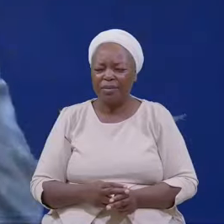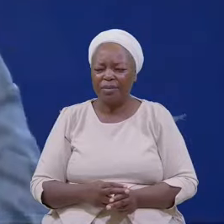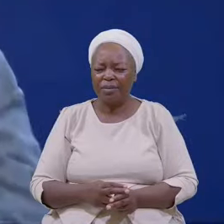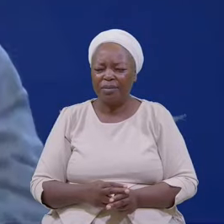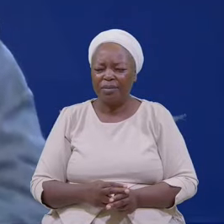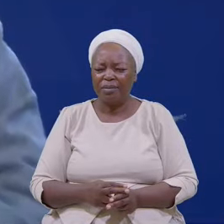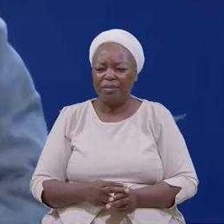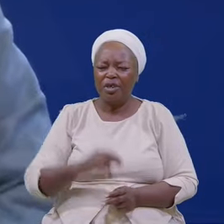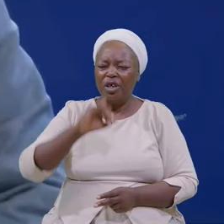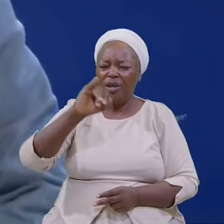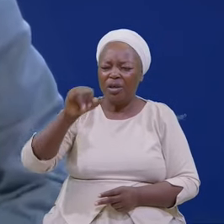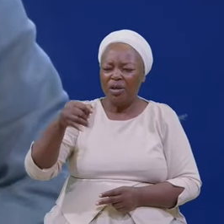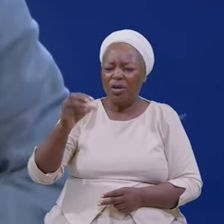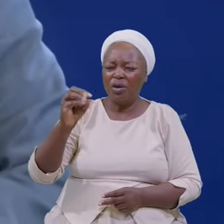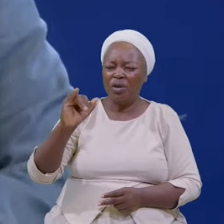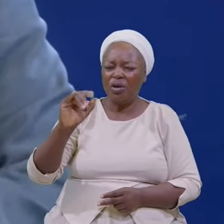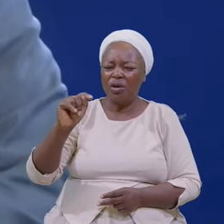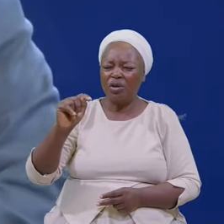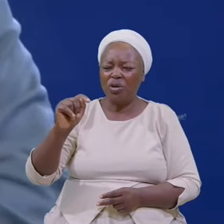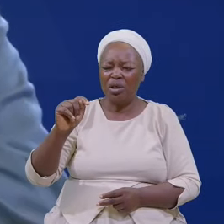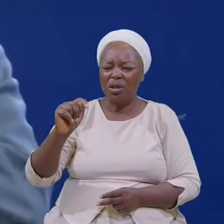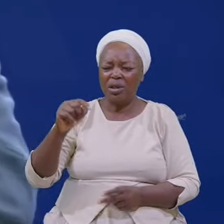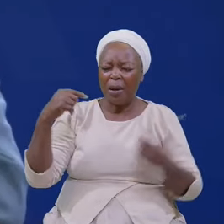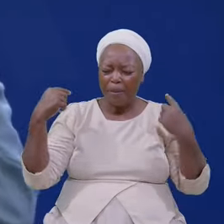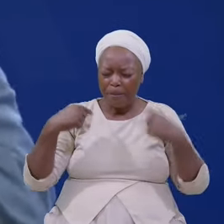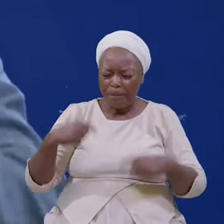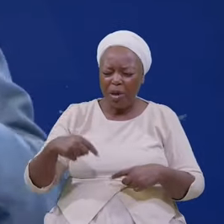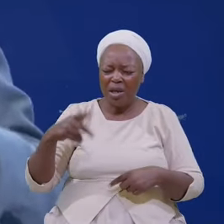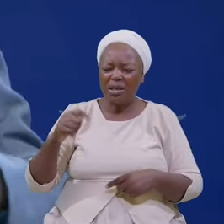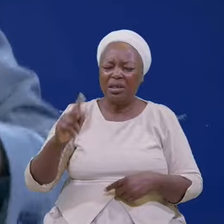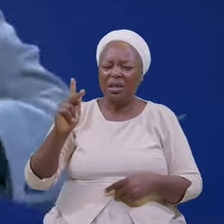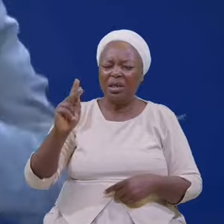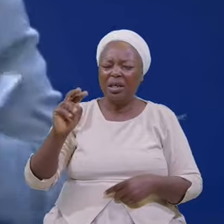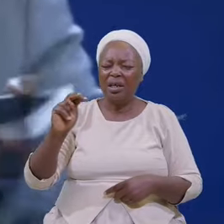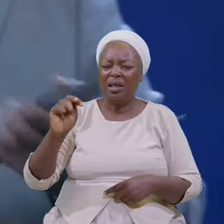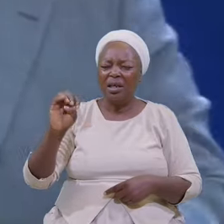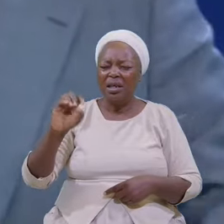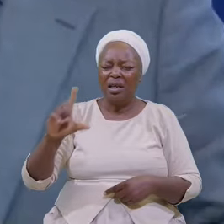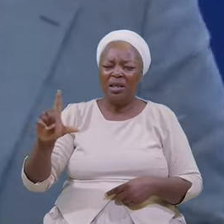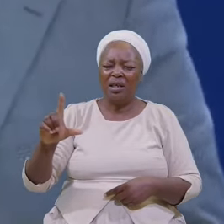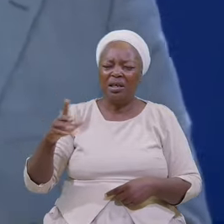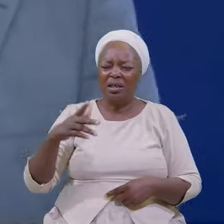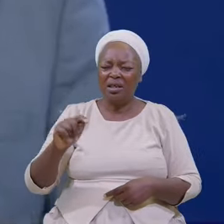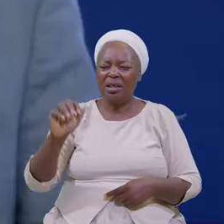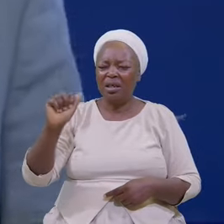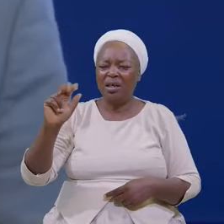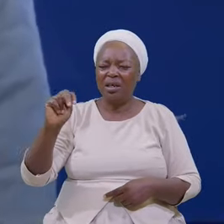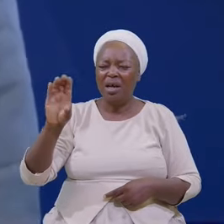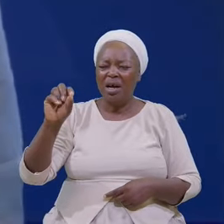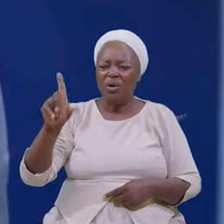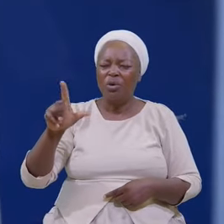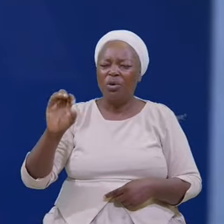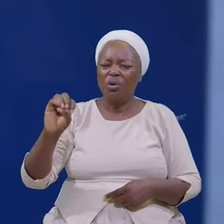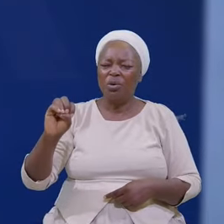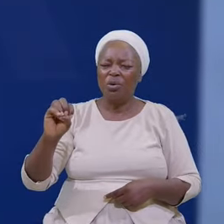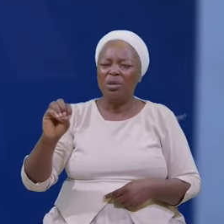Joint pain, the knee, the ankle, the elbow, the shoulder, the wrist, you are healed